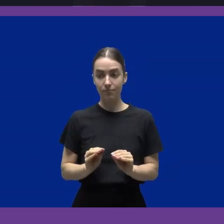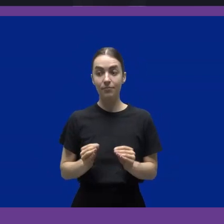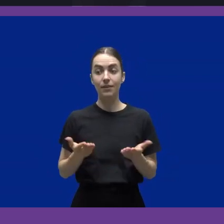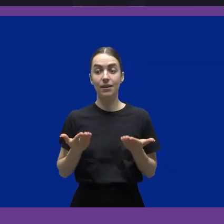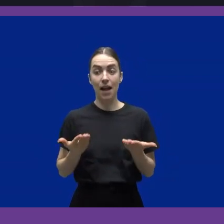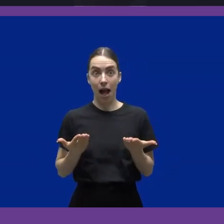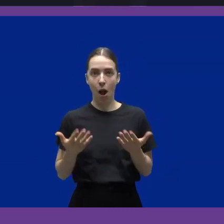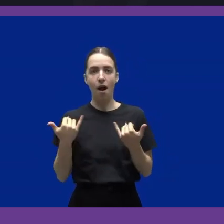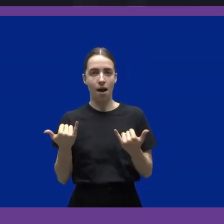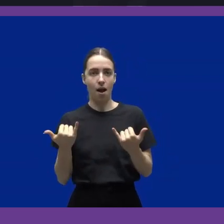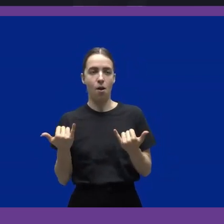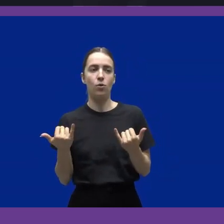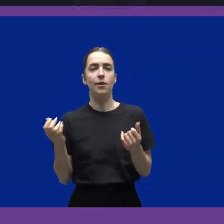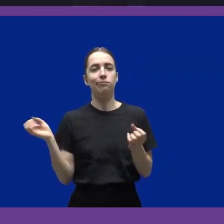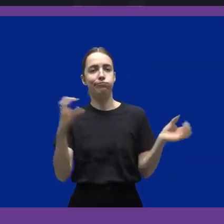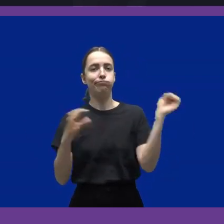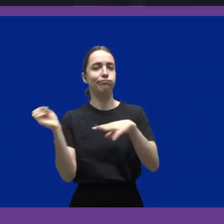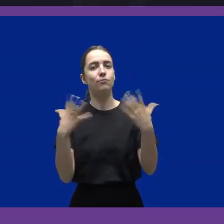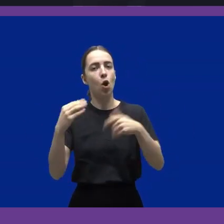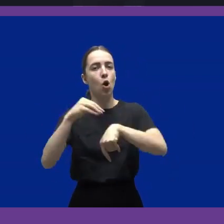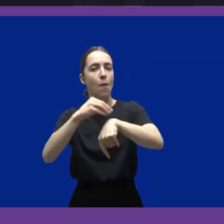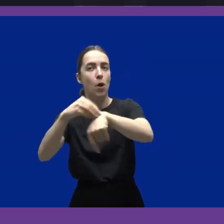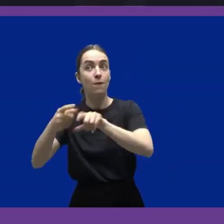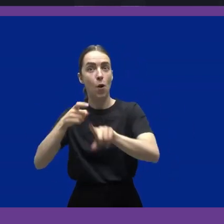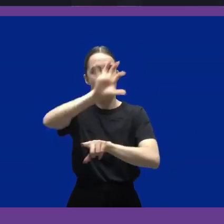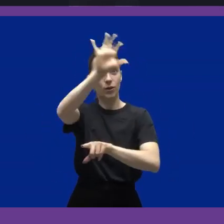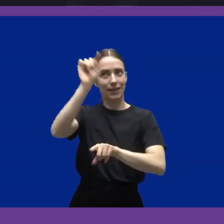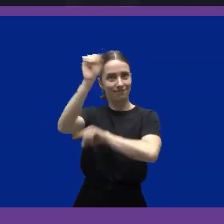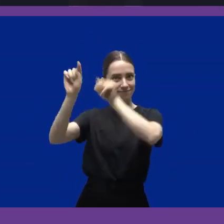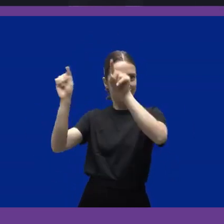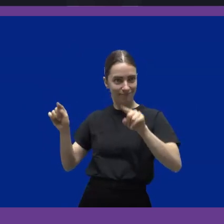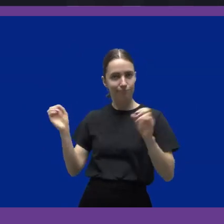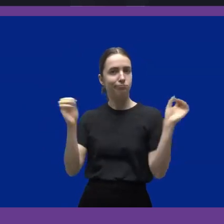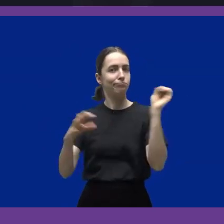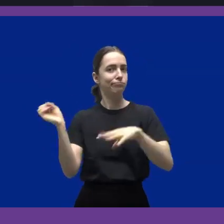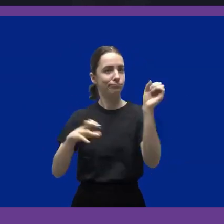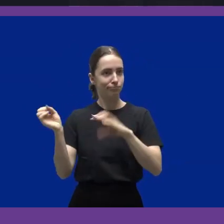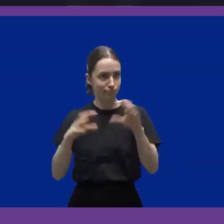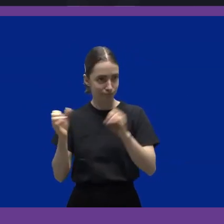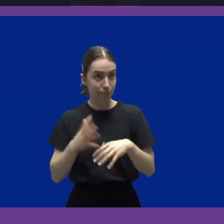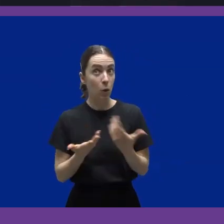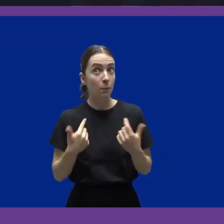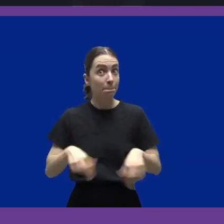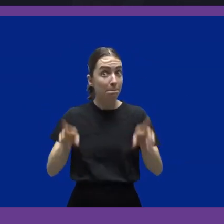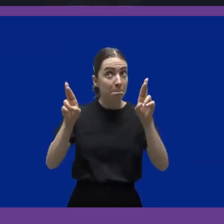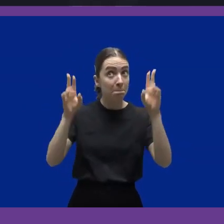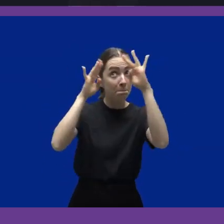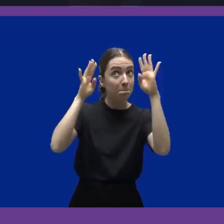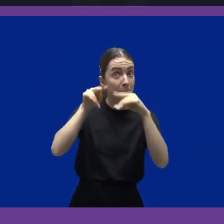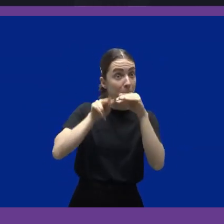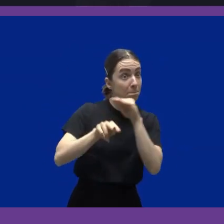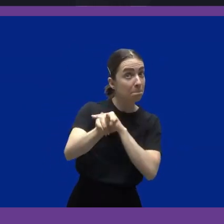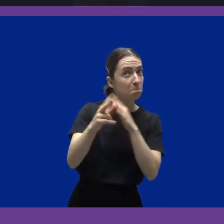of August of this year. So the approval vote will take place between October and January of 2026 at 2025